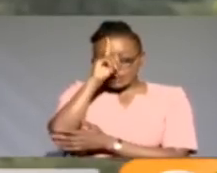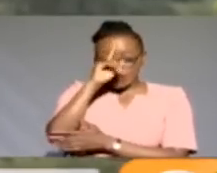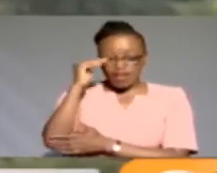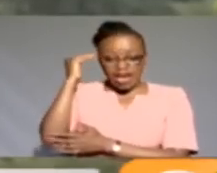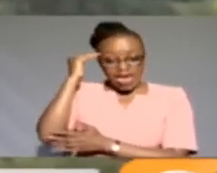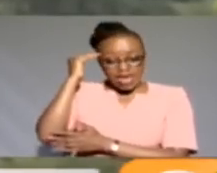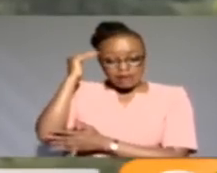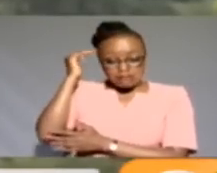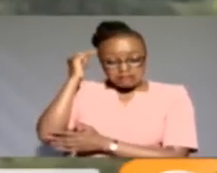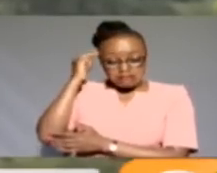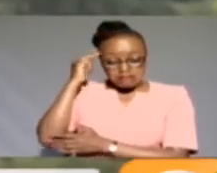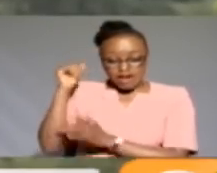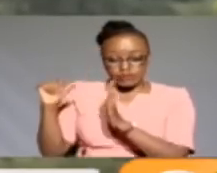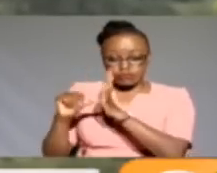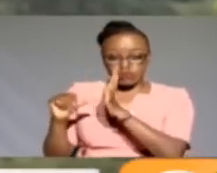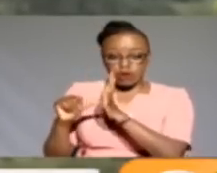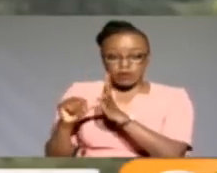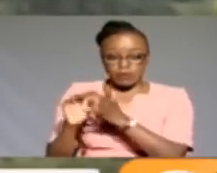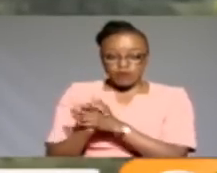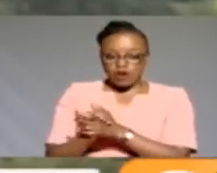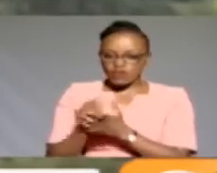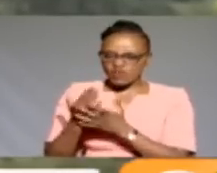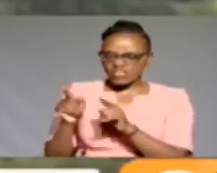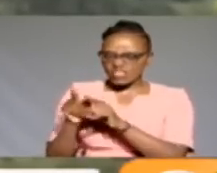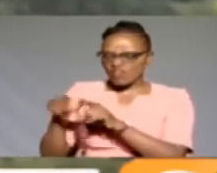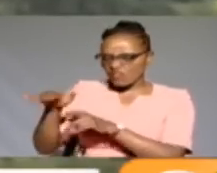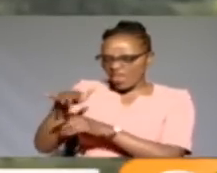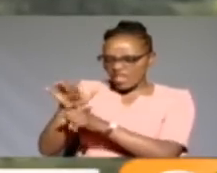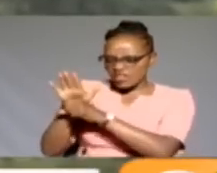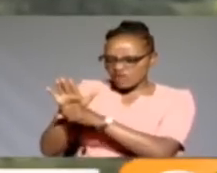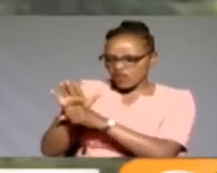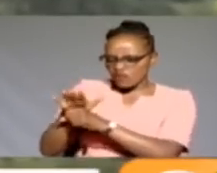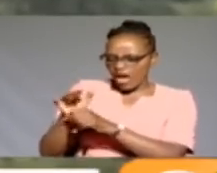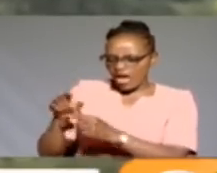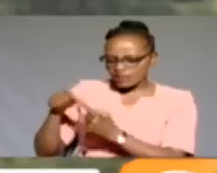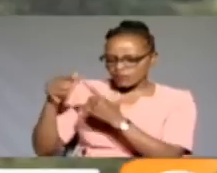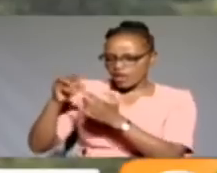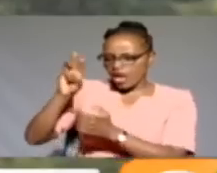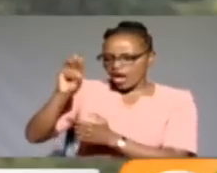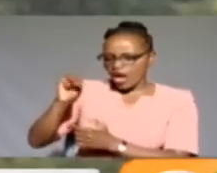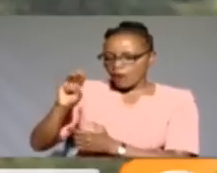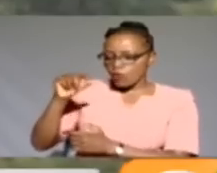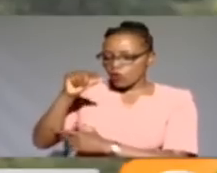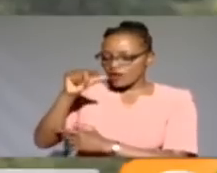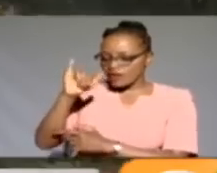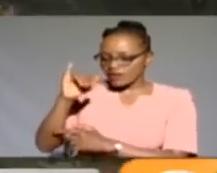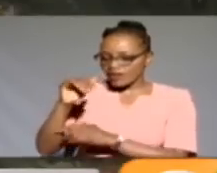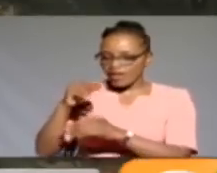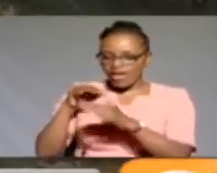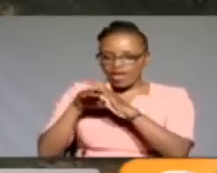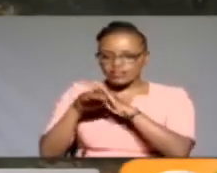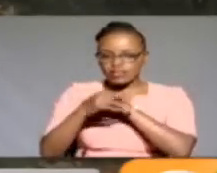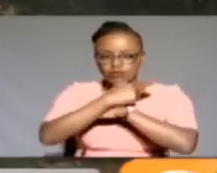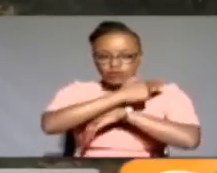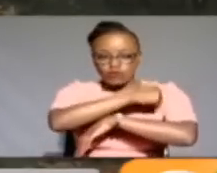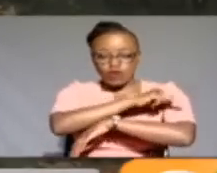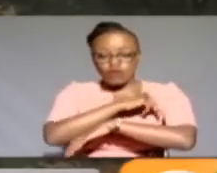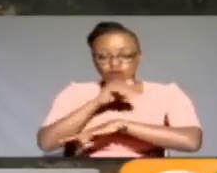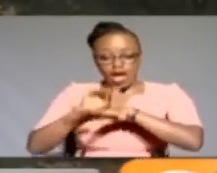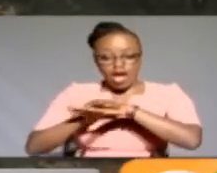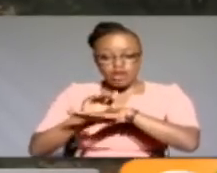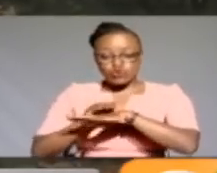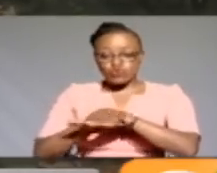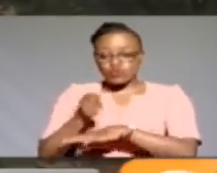mental disorders. In rural and marginalized parts of Kenya, especially in Mwingi, access to hospitals and quality anti-venom is